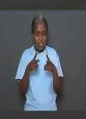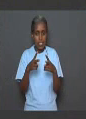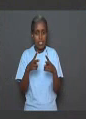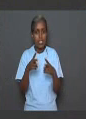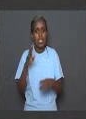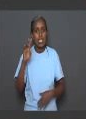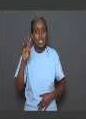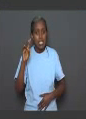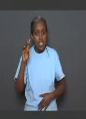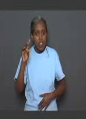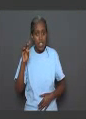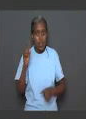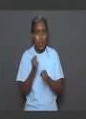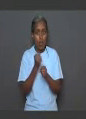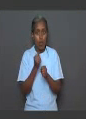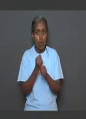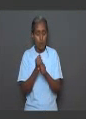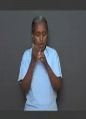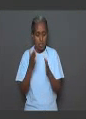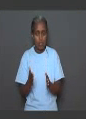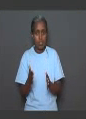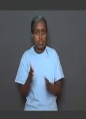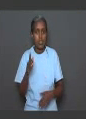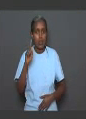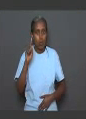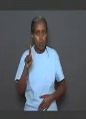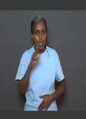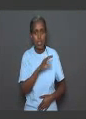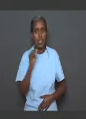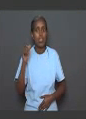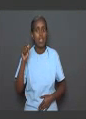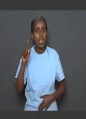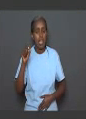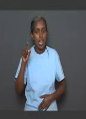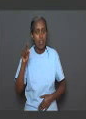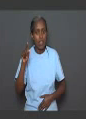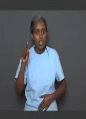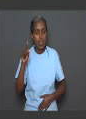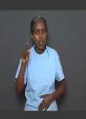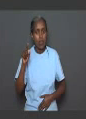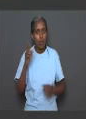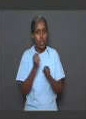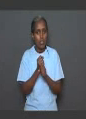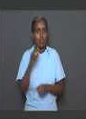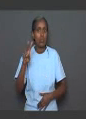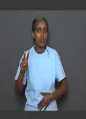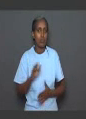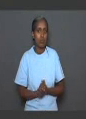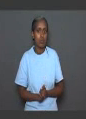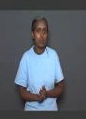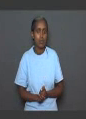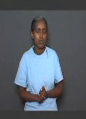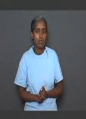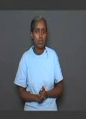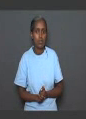7 occurrences of 1 and 11 occurrences of 2.